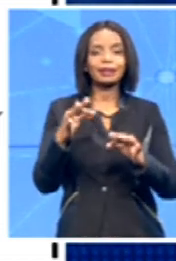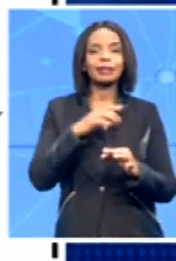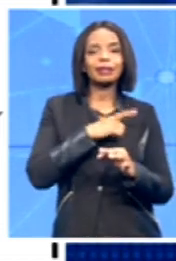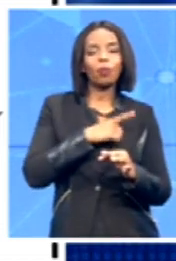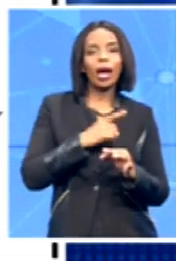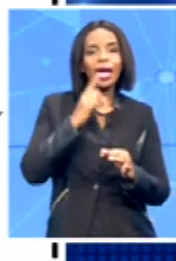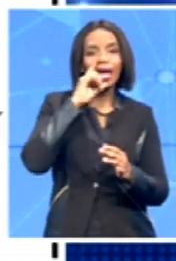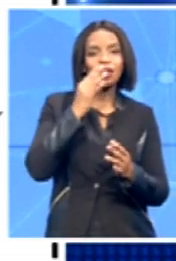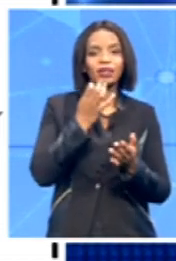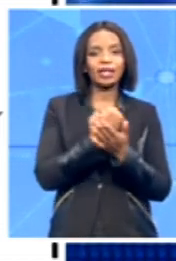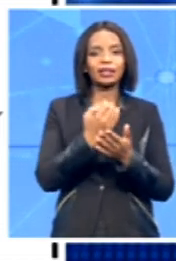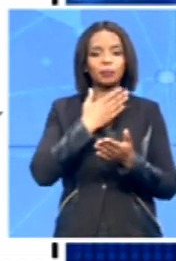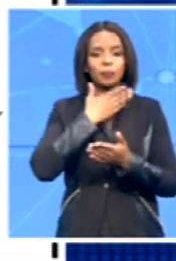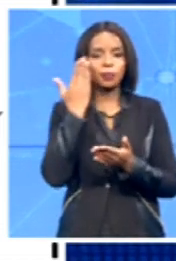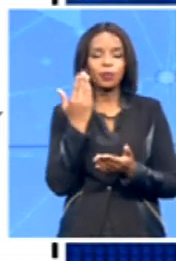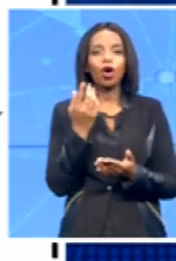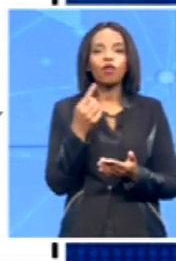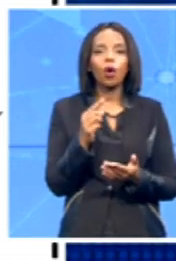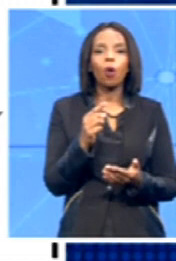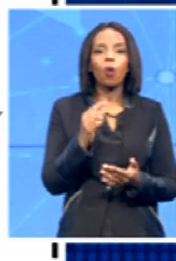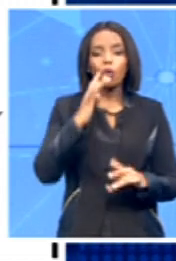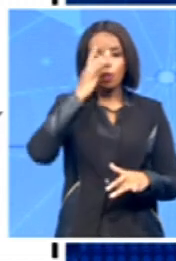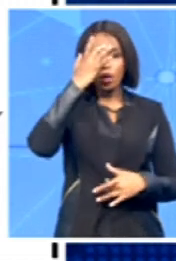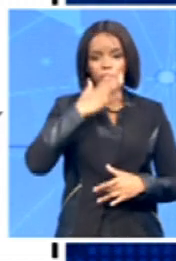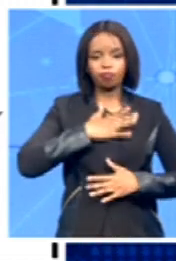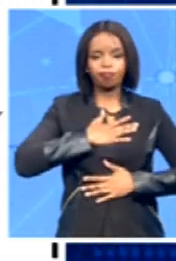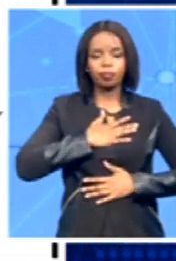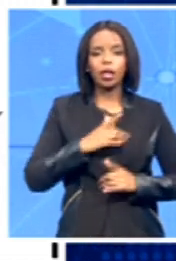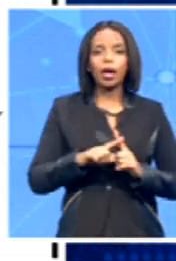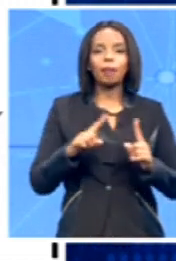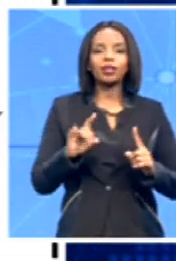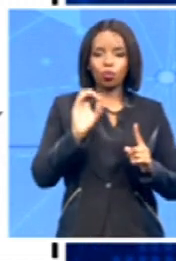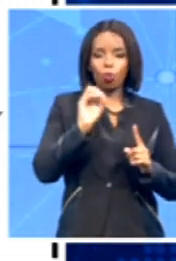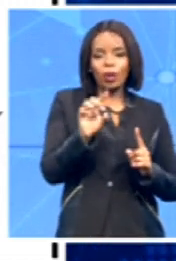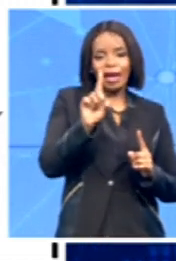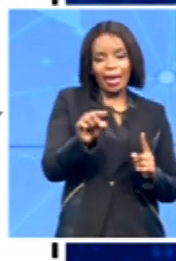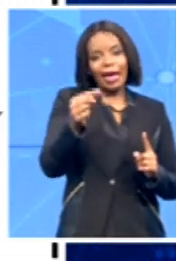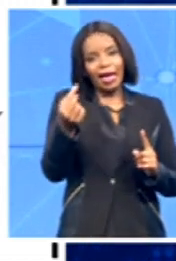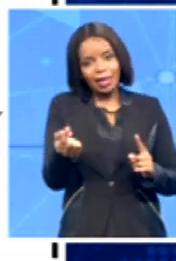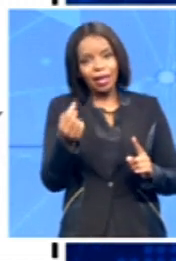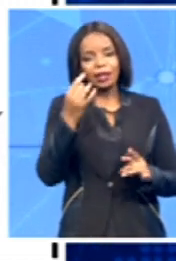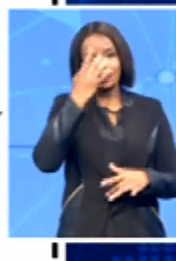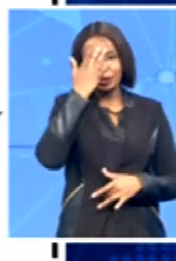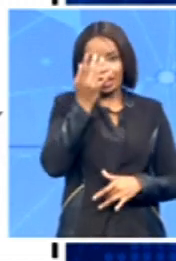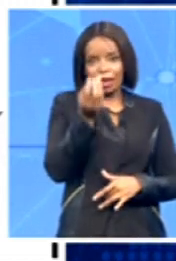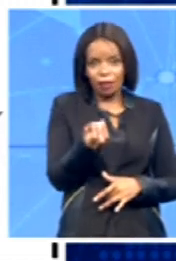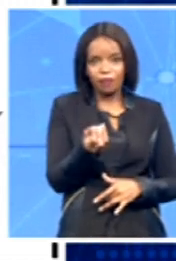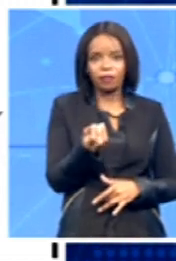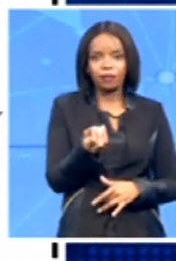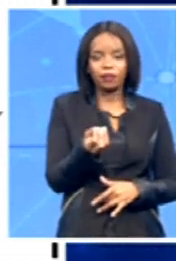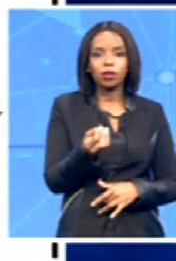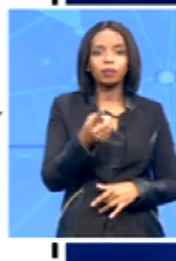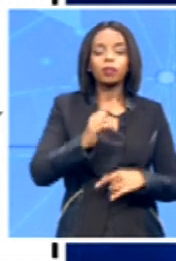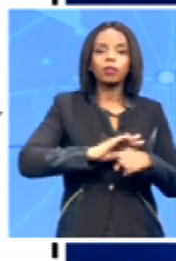but there were other underlying conditions, and that COVID precipitated an acute admission. DKA stands